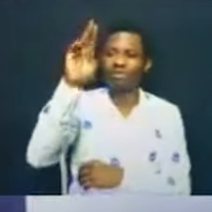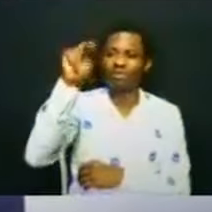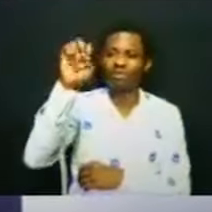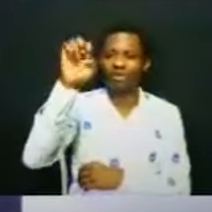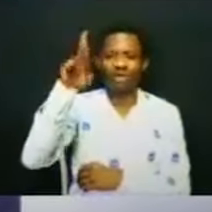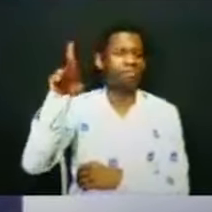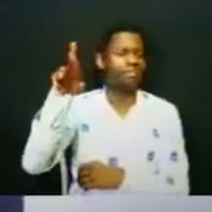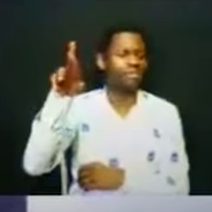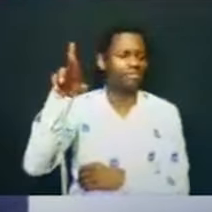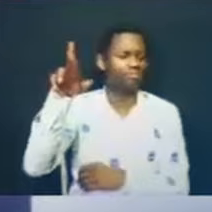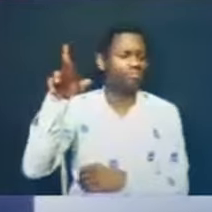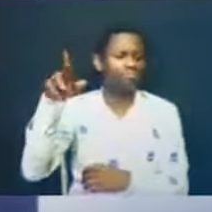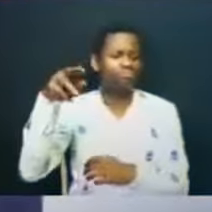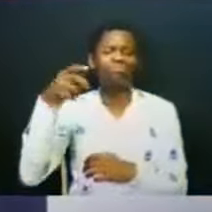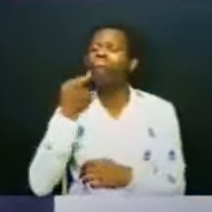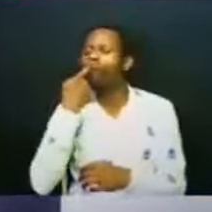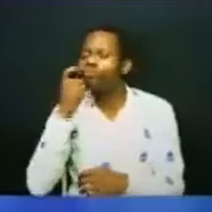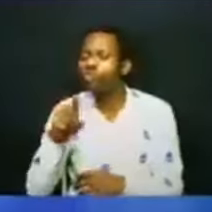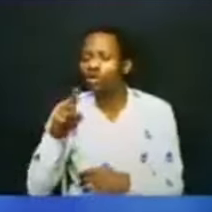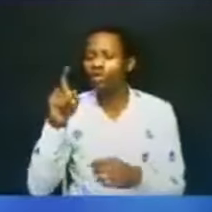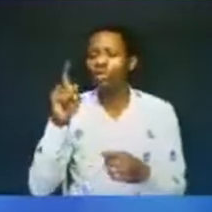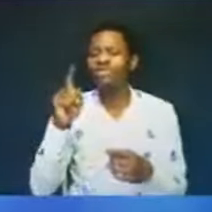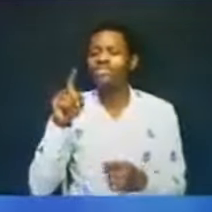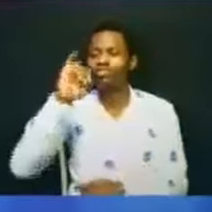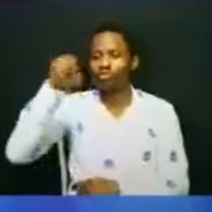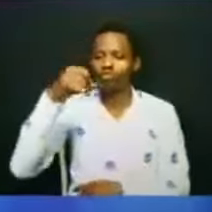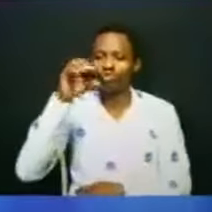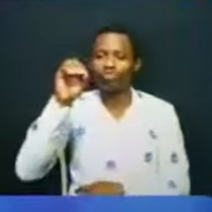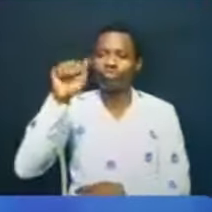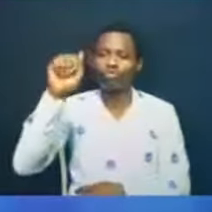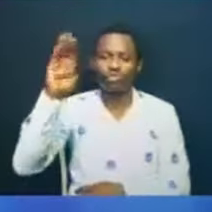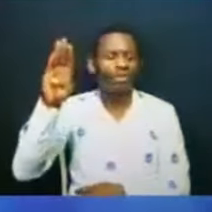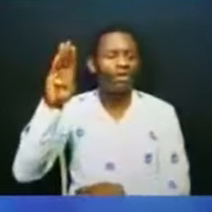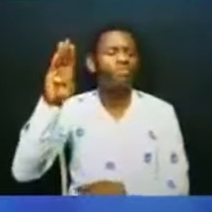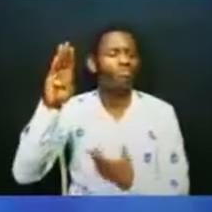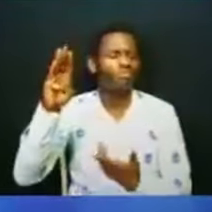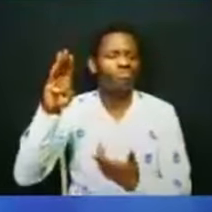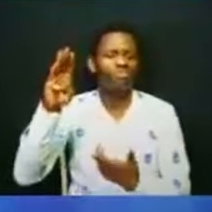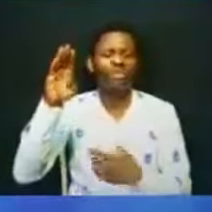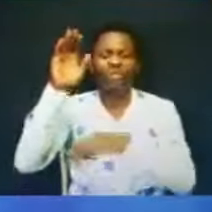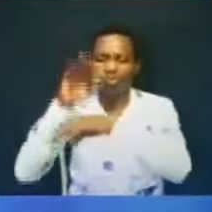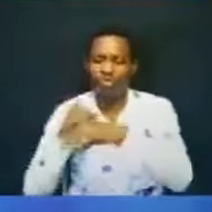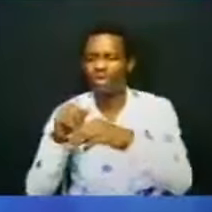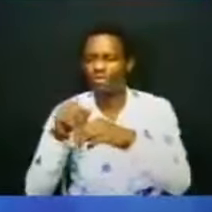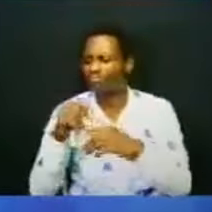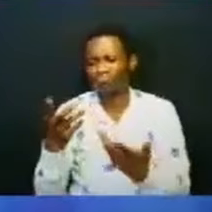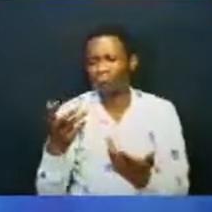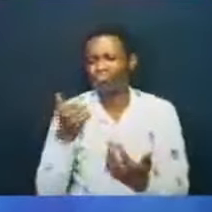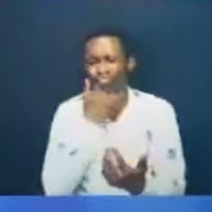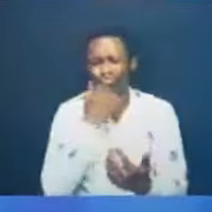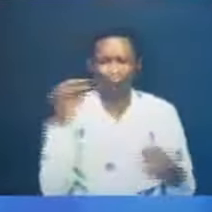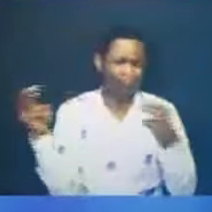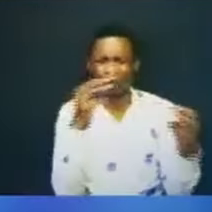read, the verse 26, to Joab, the commander of David's side, when he called for a ceasefire. And